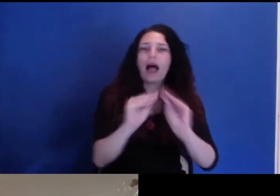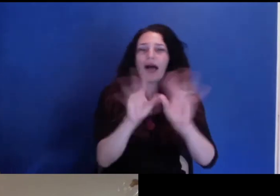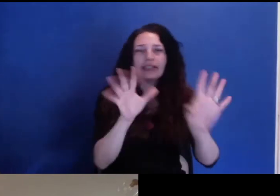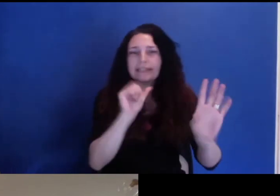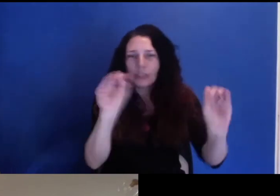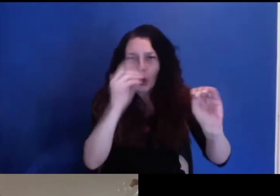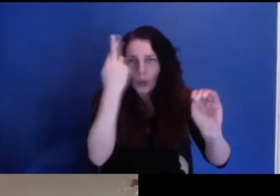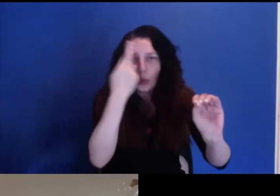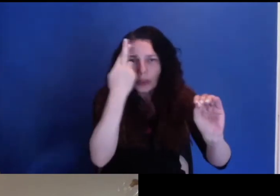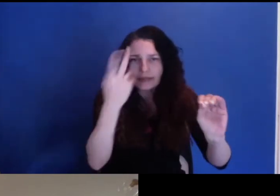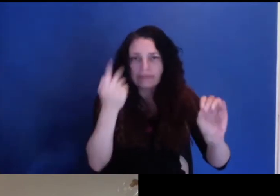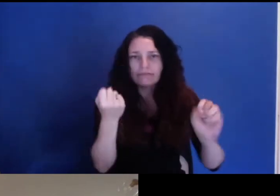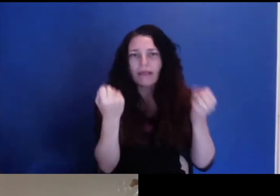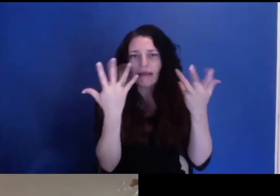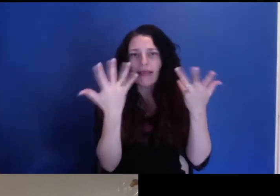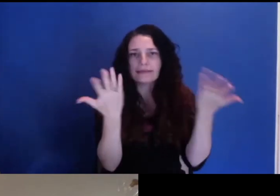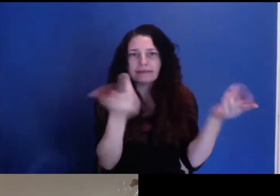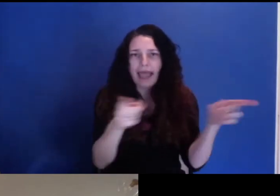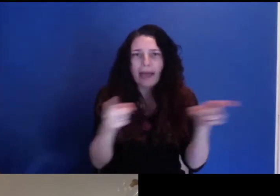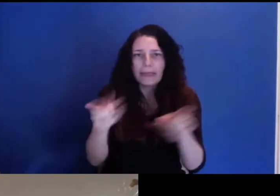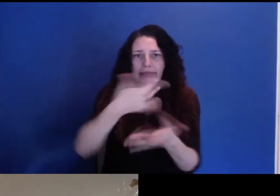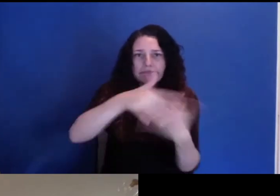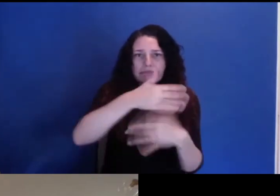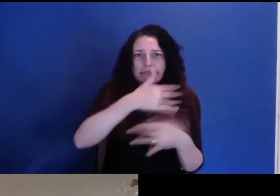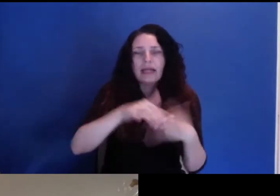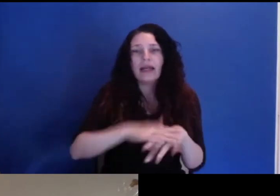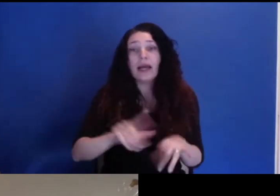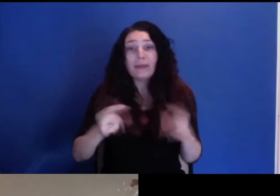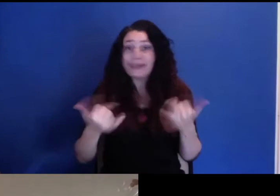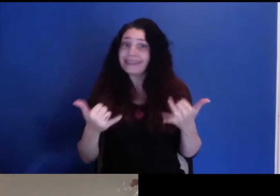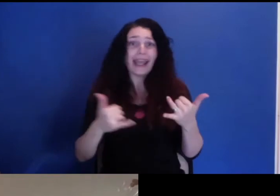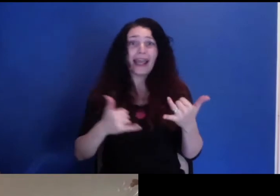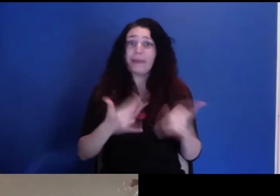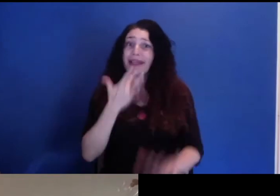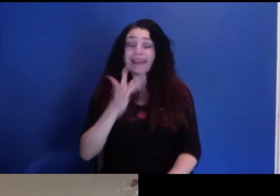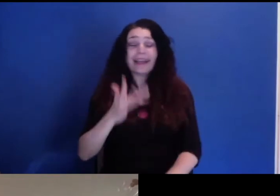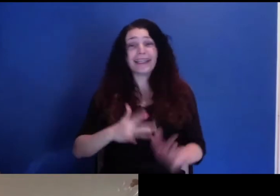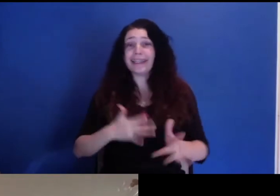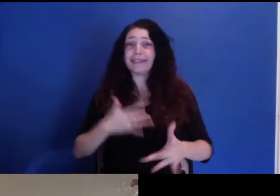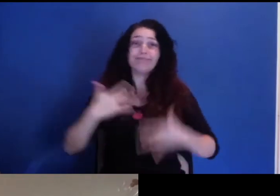world, blah, blah, blah. And then today I was just like plucky and full of life again. So